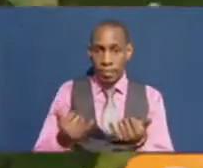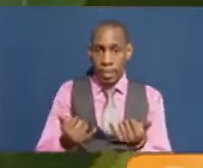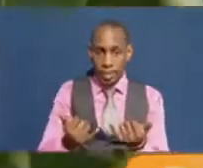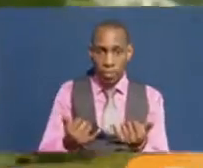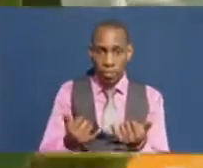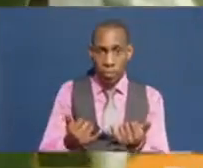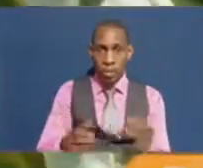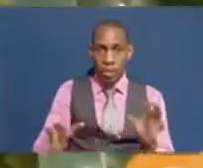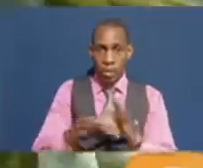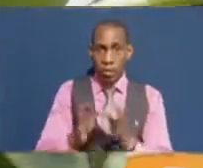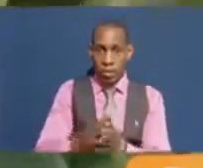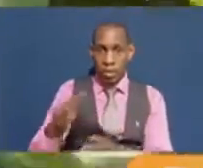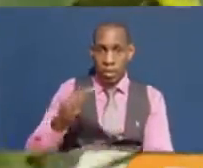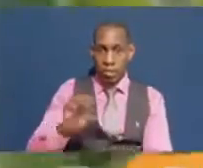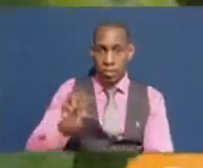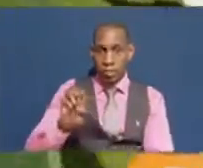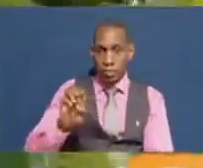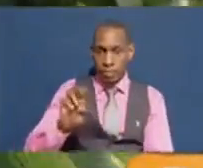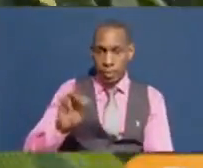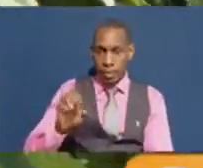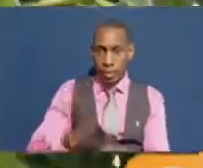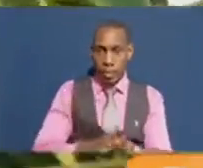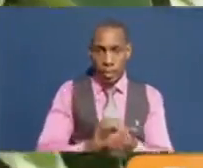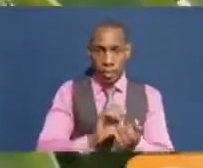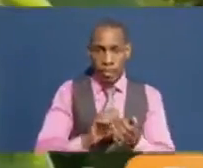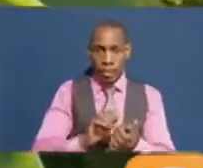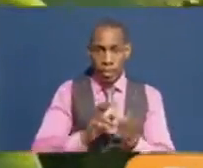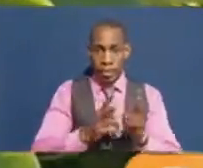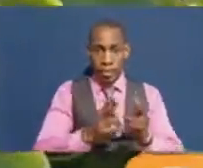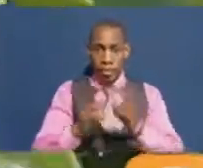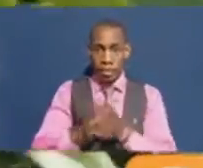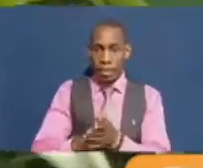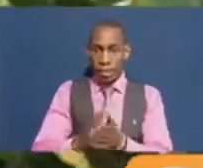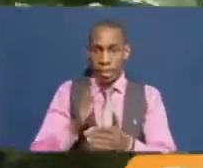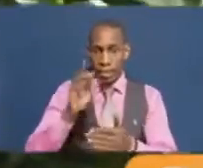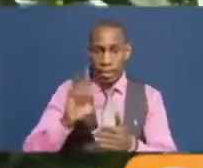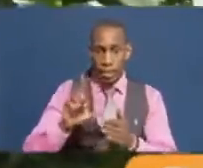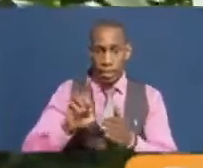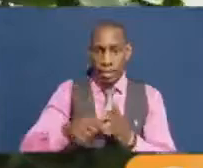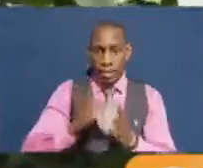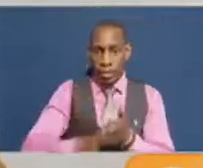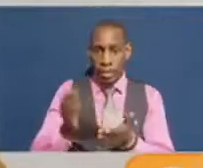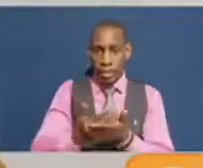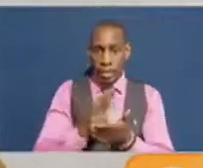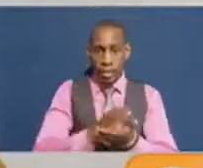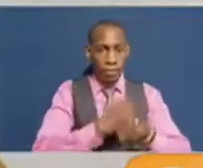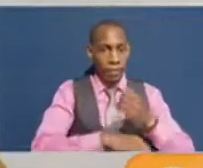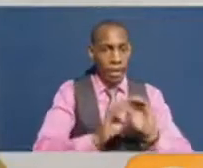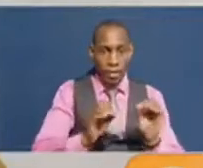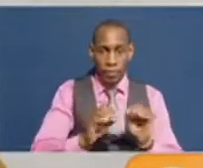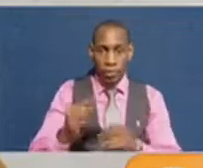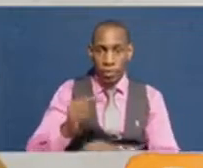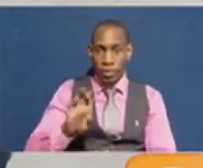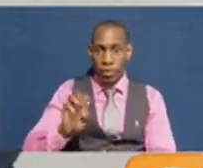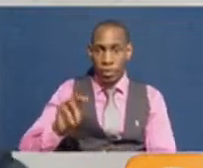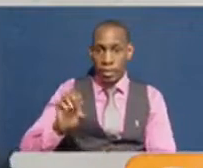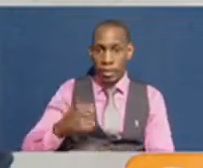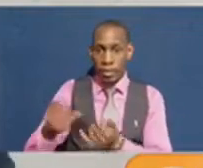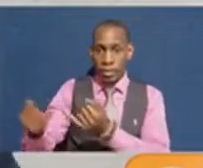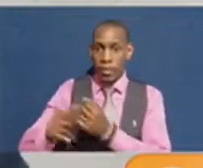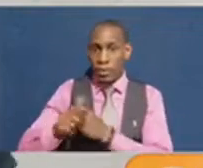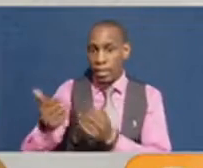to gene editing, leads to inactivation of previously active individual genes. They don't have to introduce something from out,